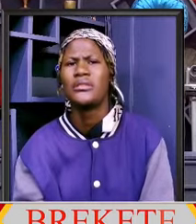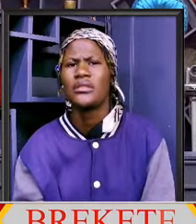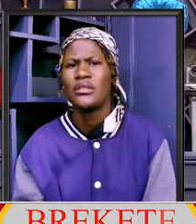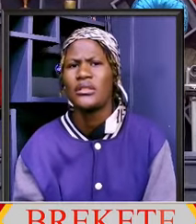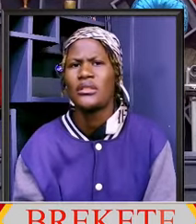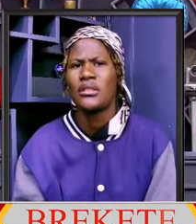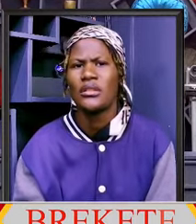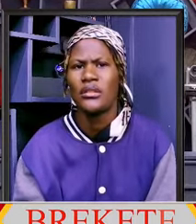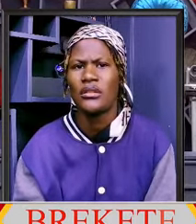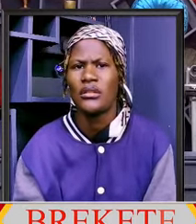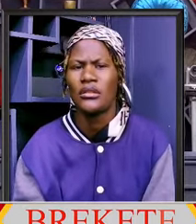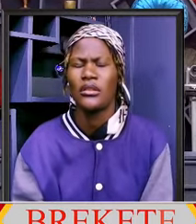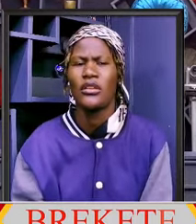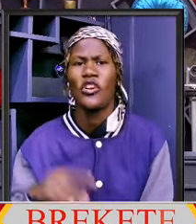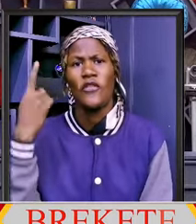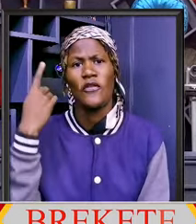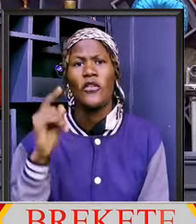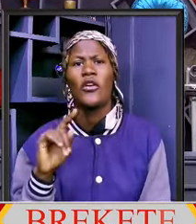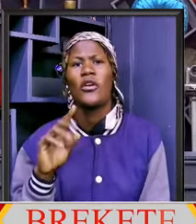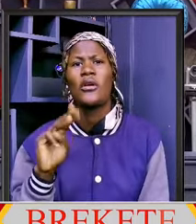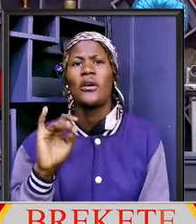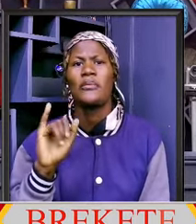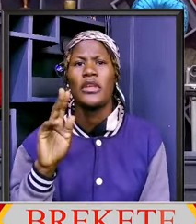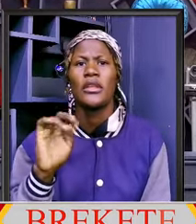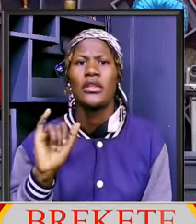this Minister of Finance.